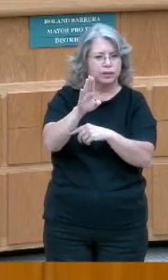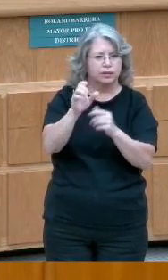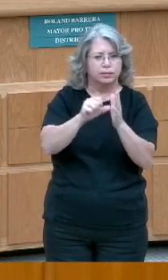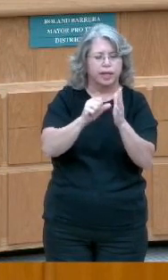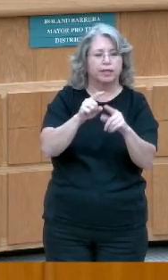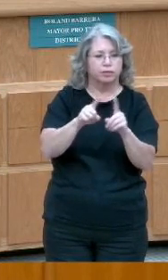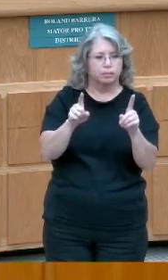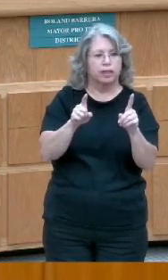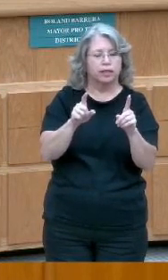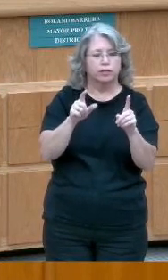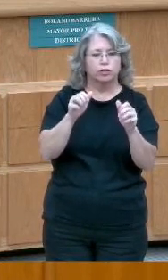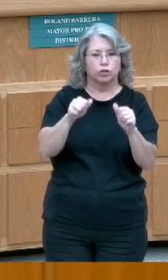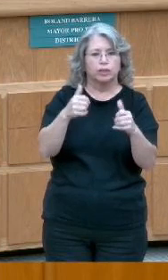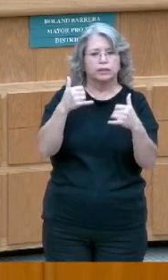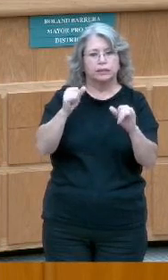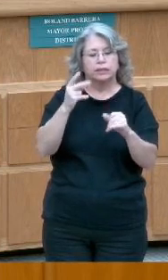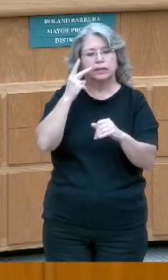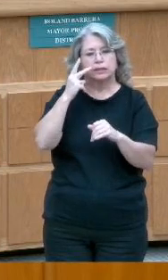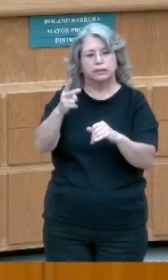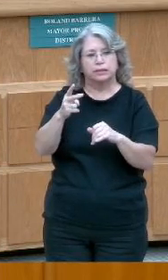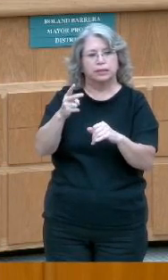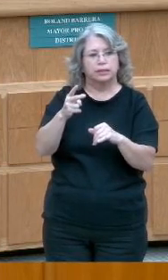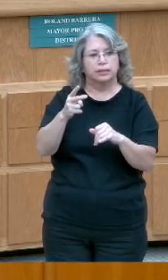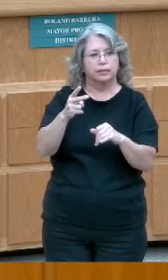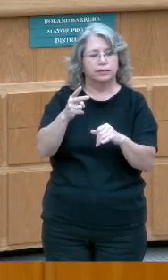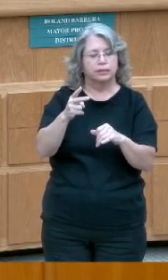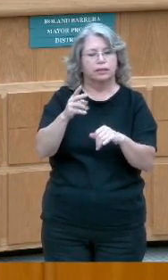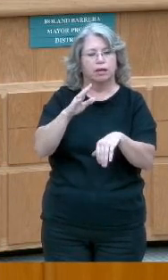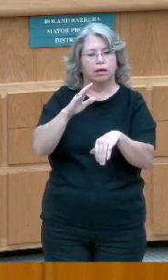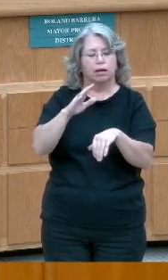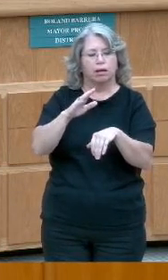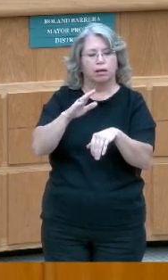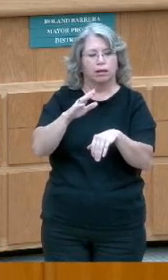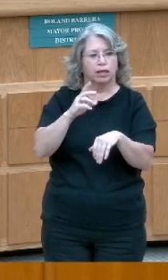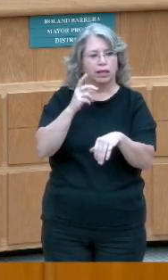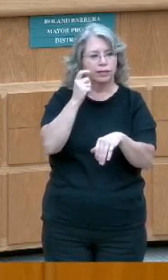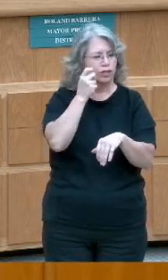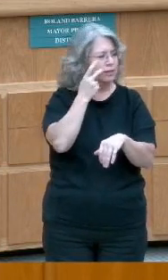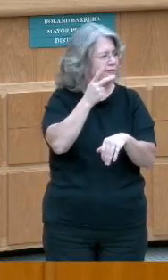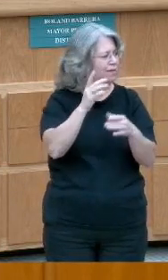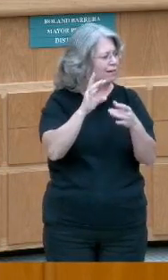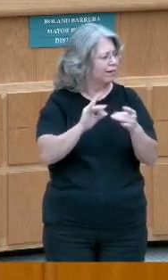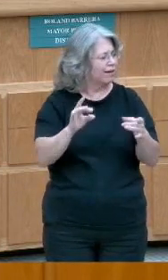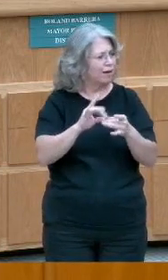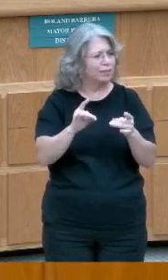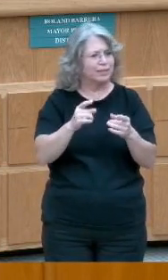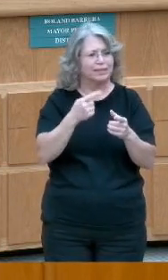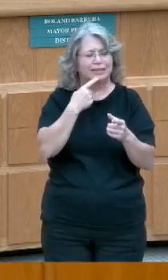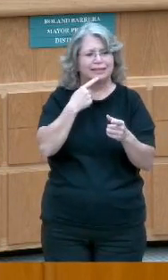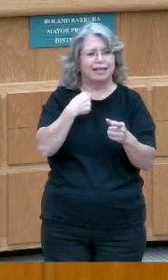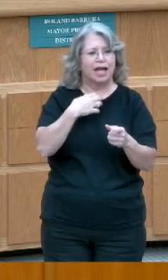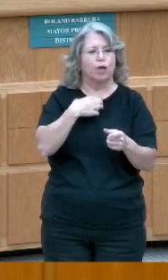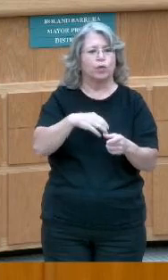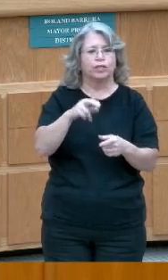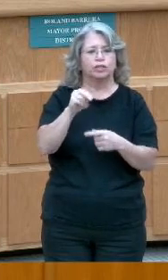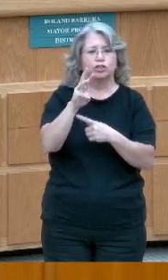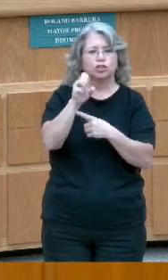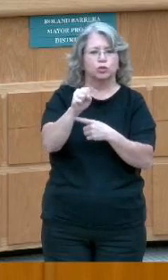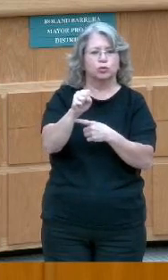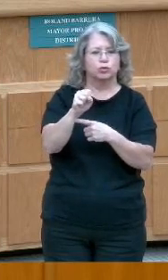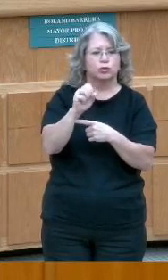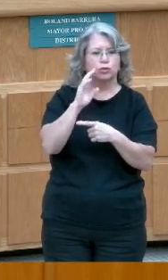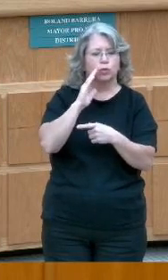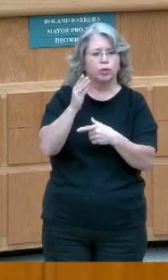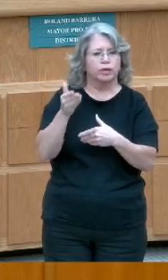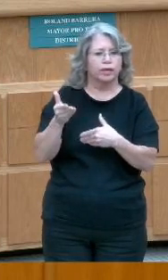our, there we go, yeah. But it is carried, I just saw a comment that I wish the news channels would carry it, and we do have several